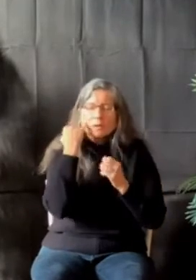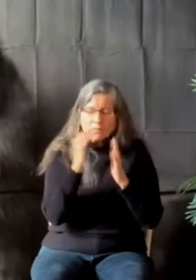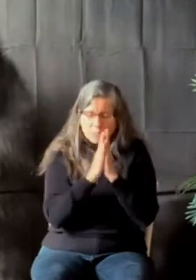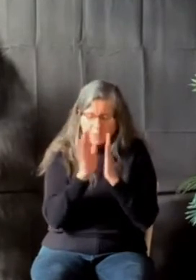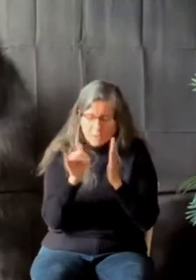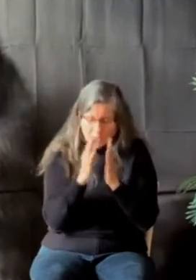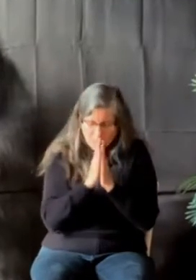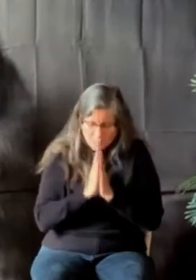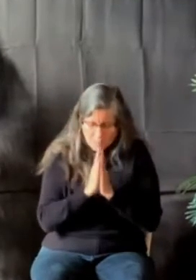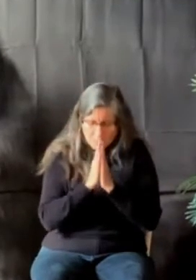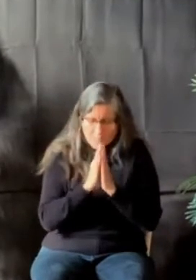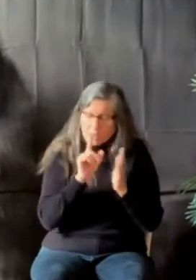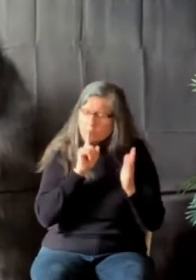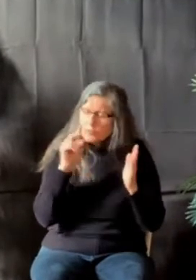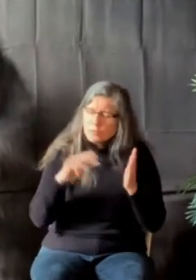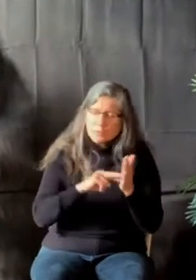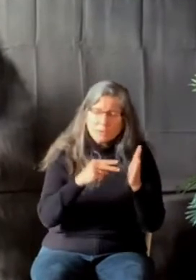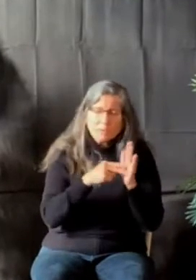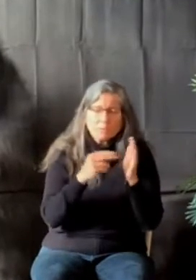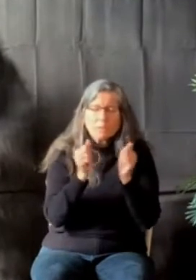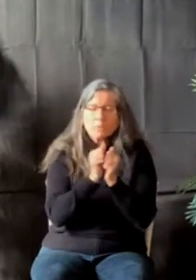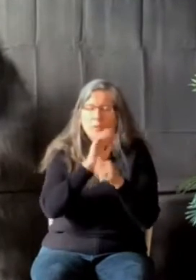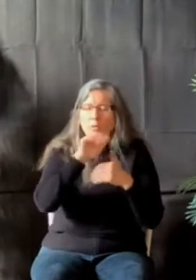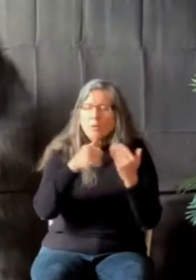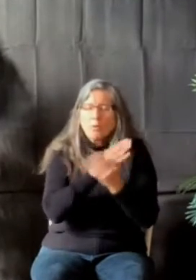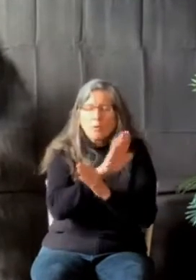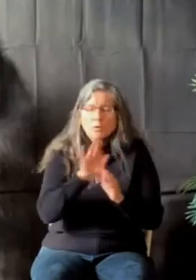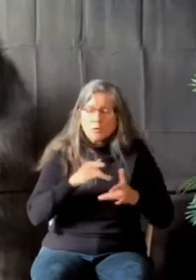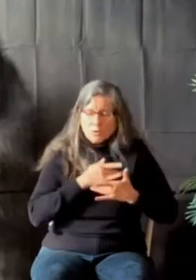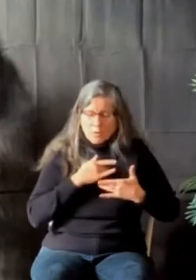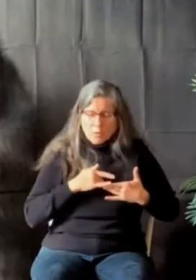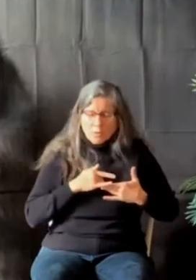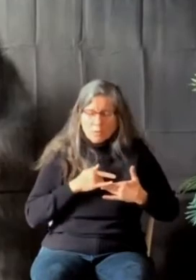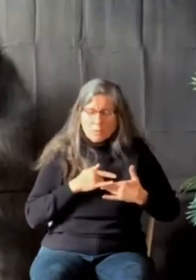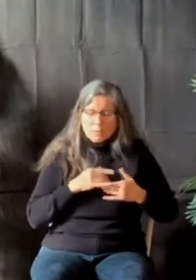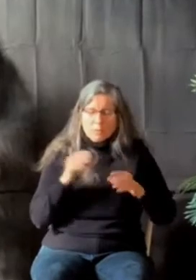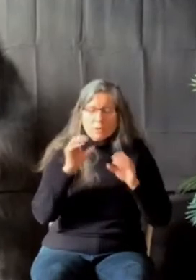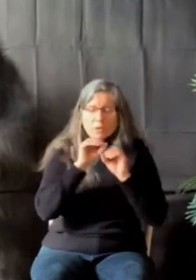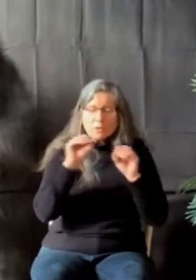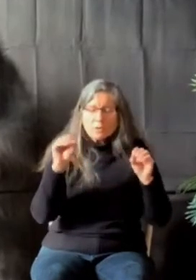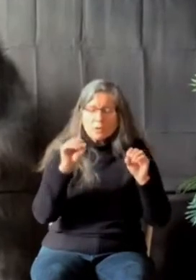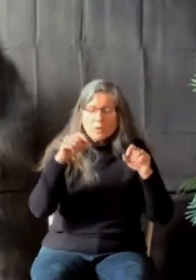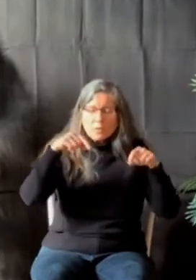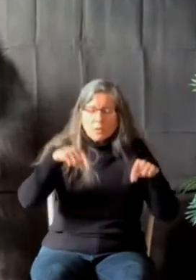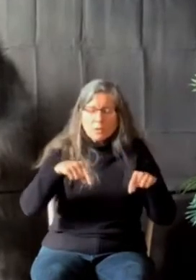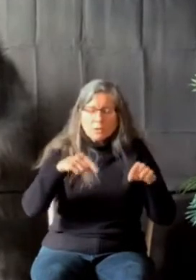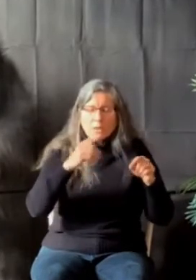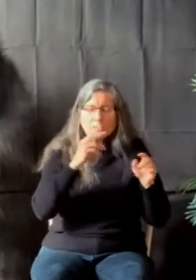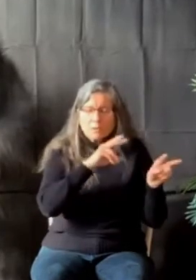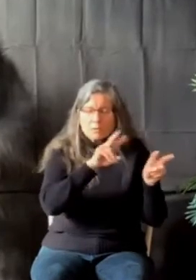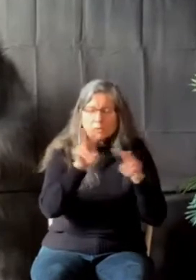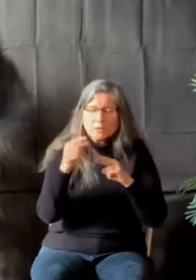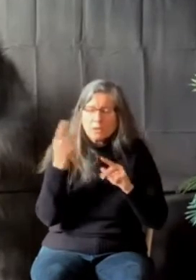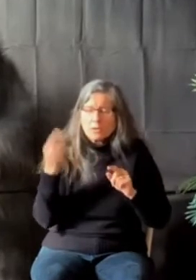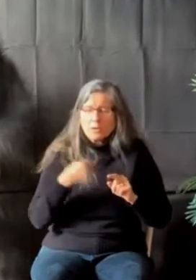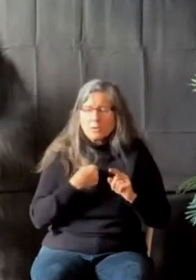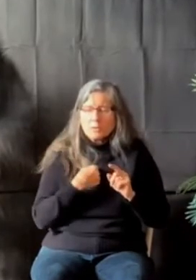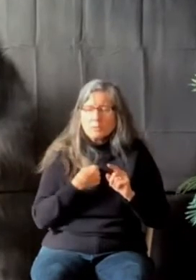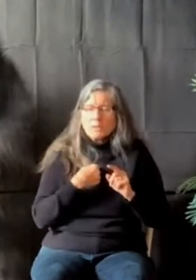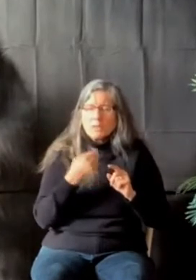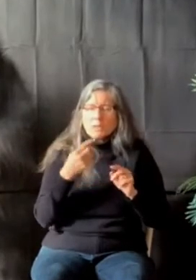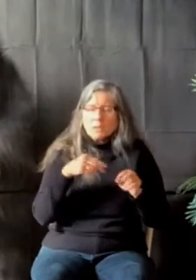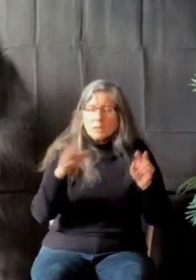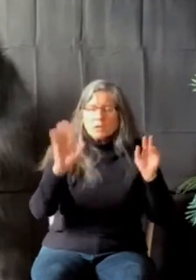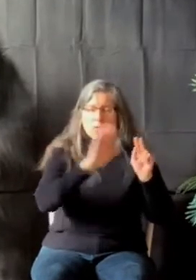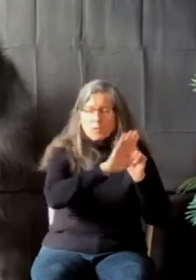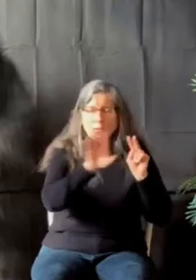prayer, and you meant it with all of your heart, if you're here in this room, no one else is looking around, just me, would you lift your eyes